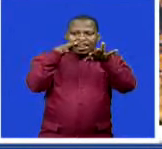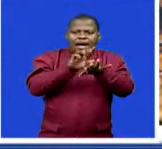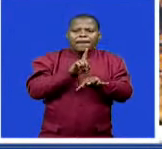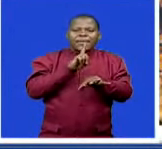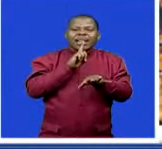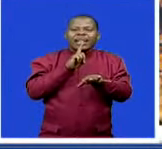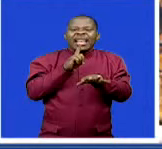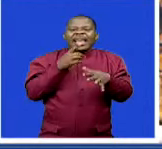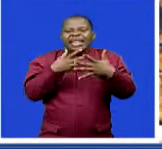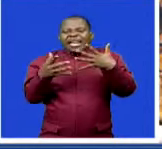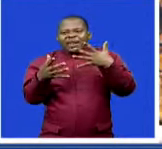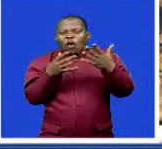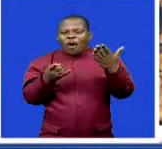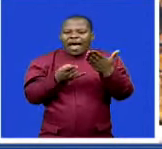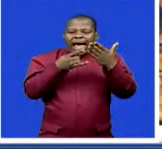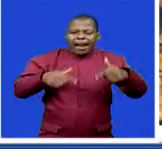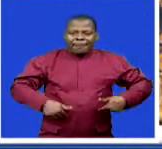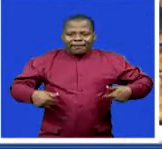to show for it.